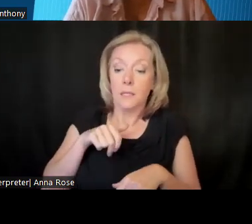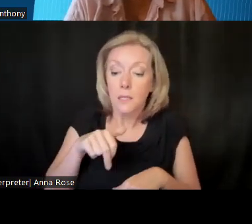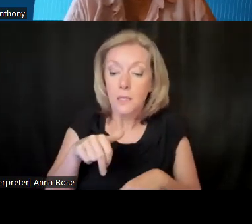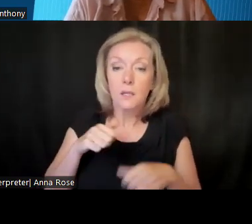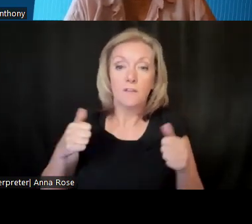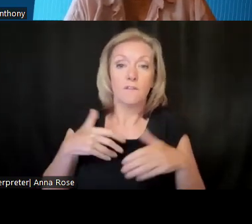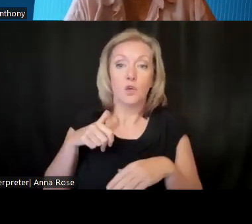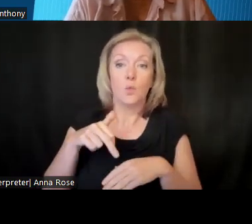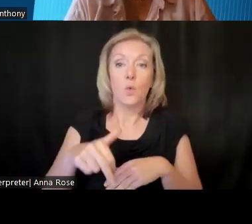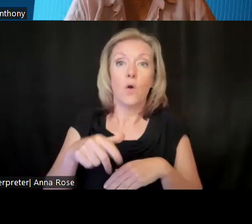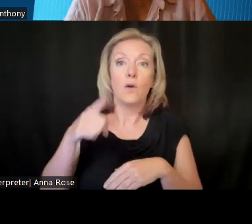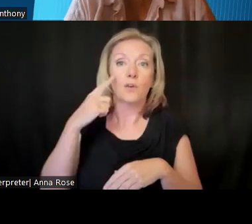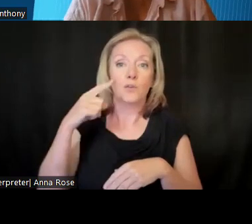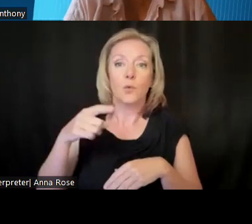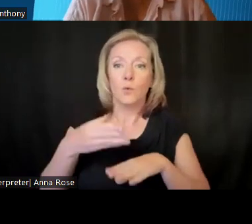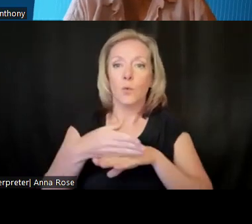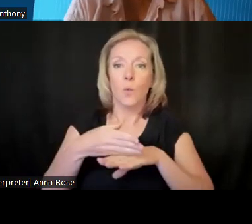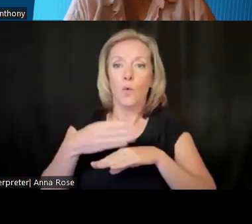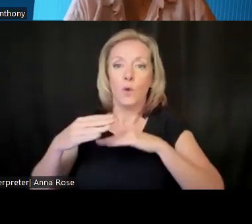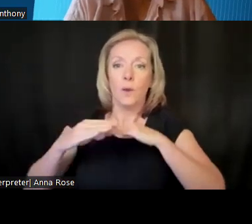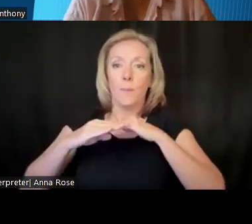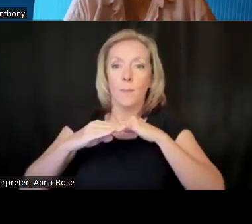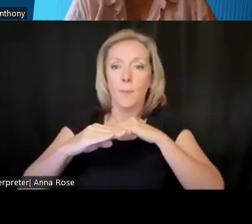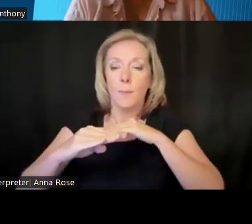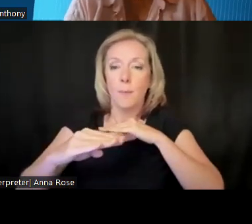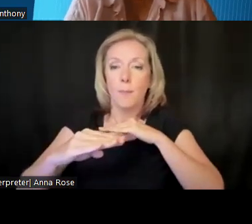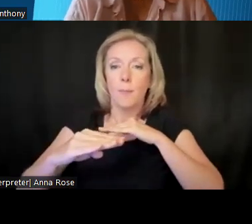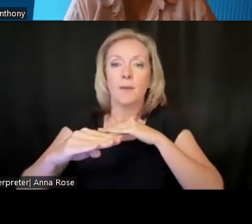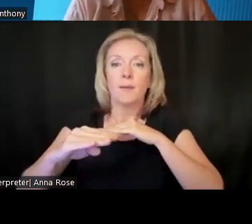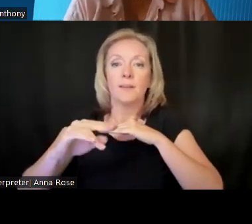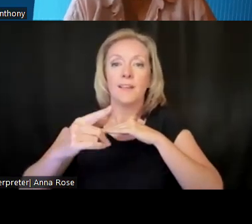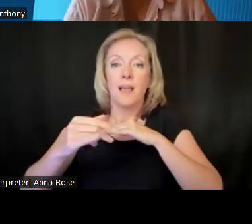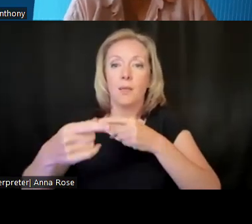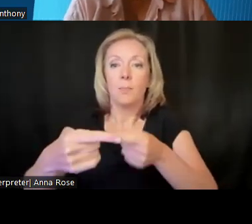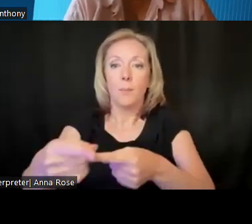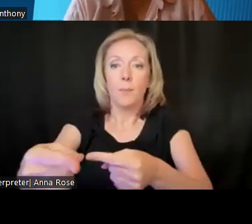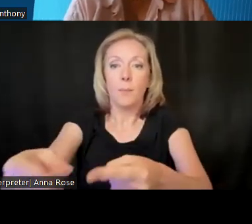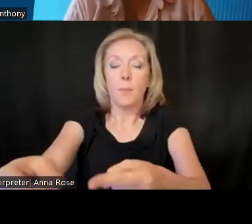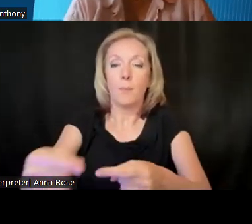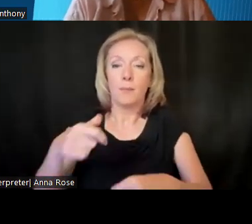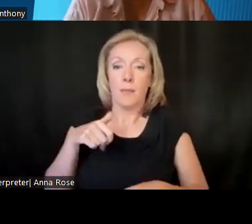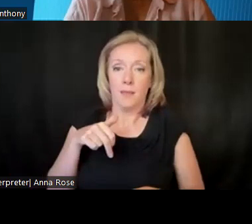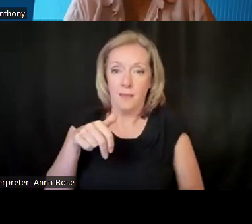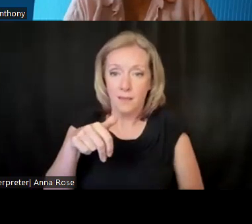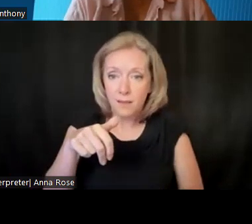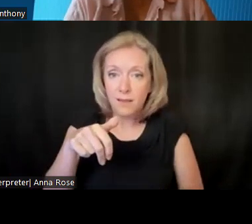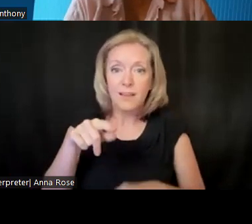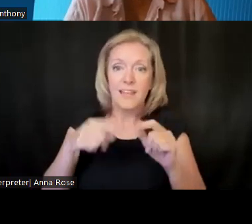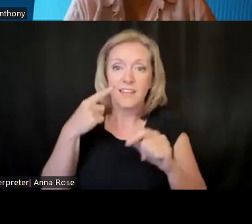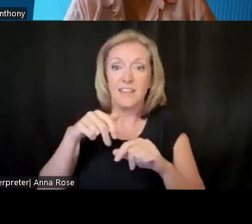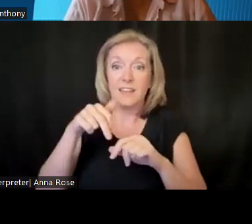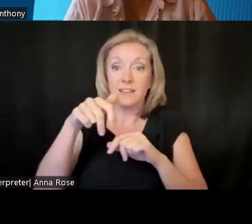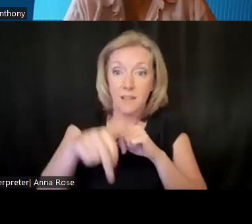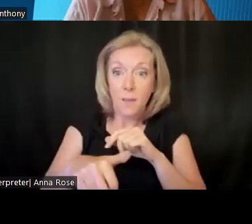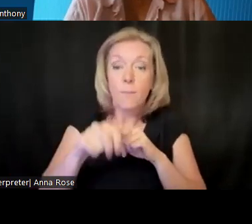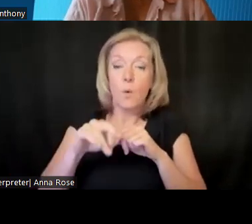here's some tile and here's a wood floor. And you have kids who are literally stopping because they don't know if that's a step down or if that's just